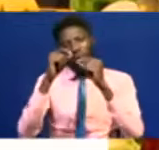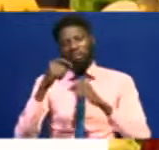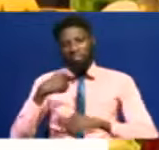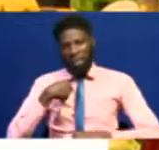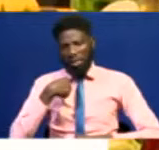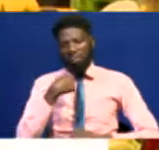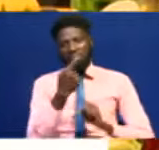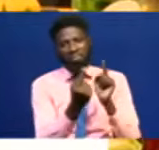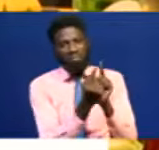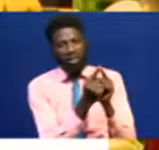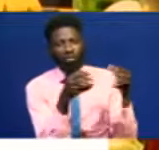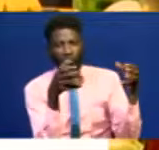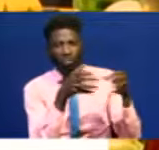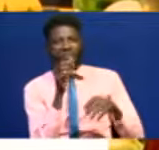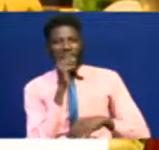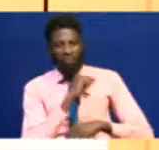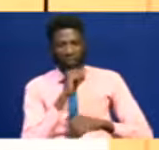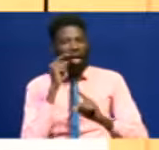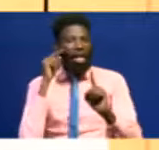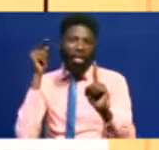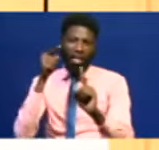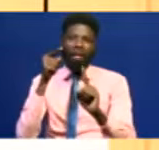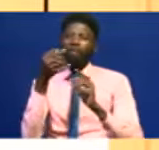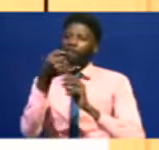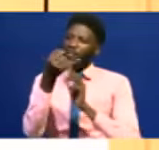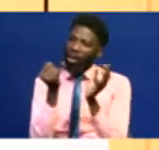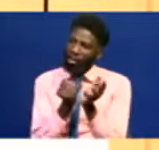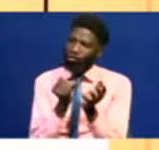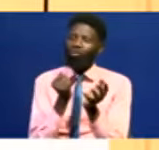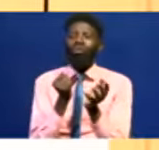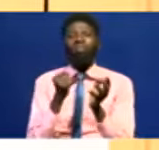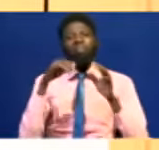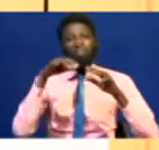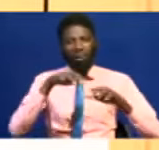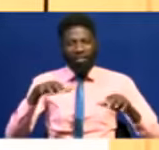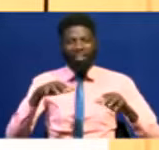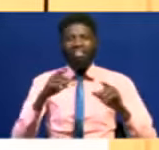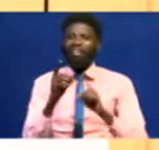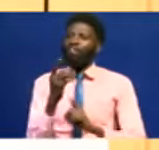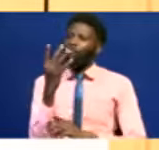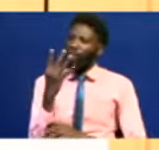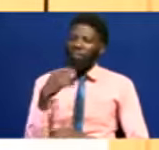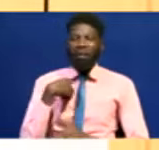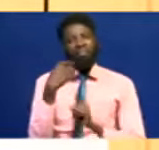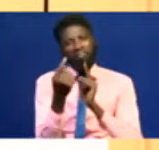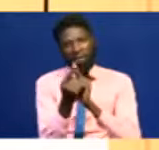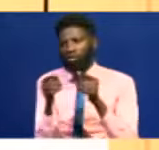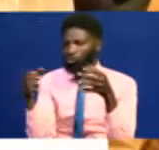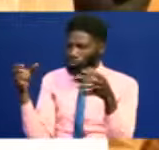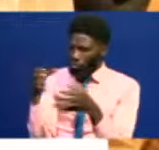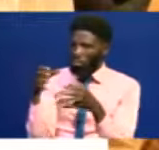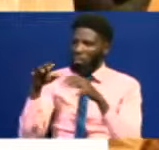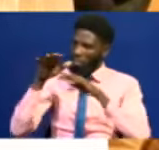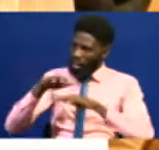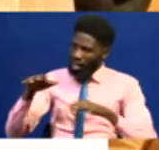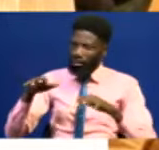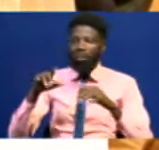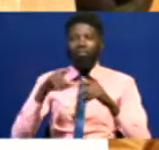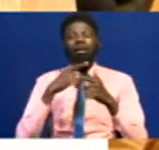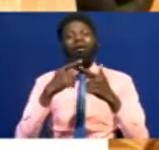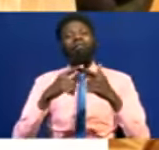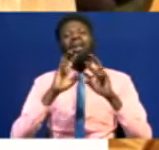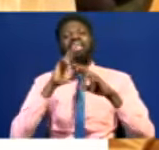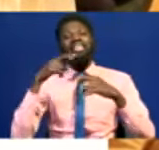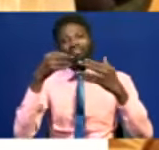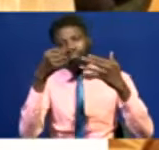group to market avocado. On 4th, I was with Sue to market this, and these are the results. Gachagua